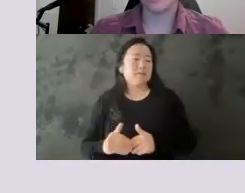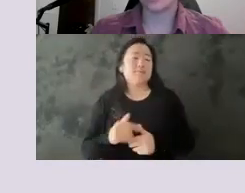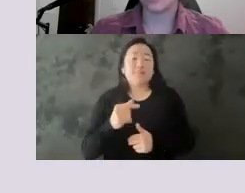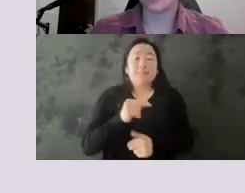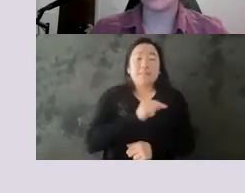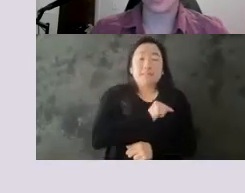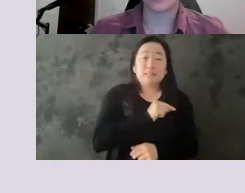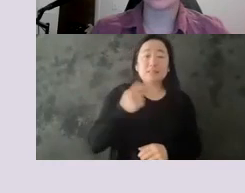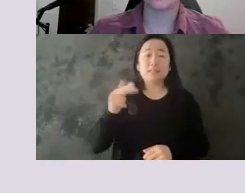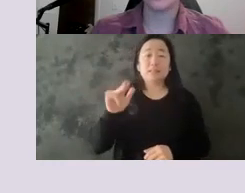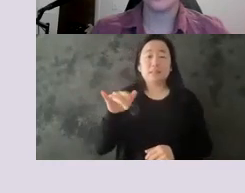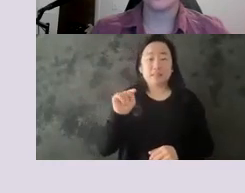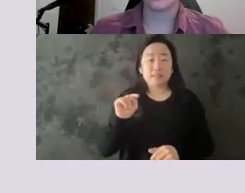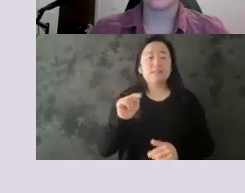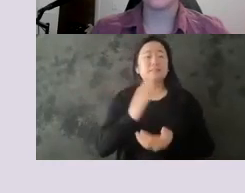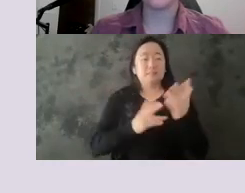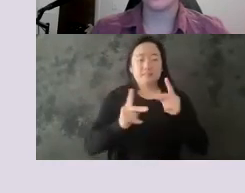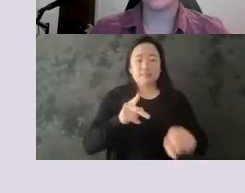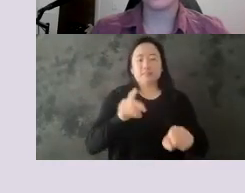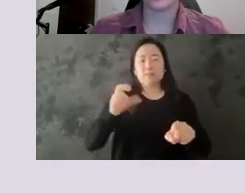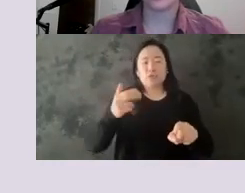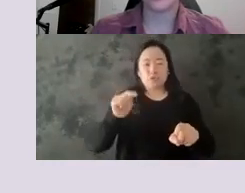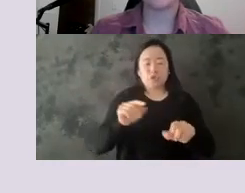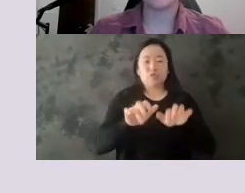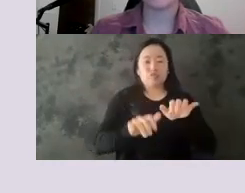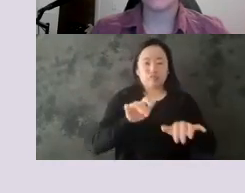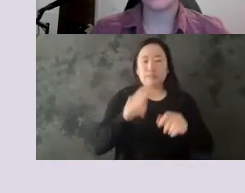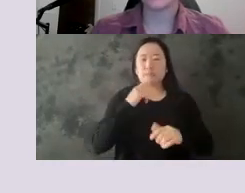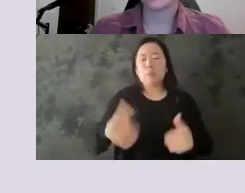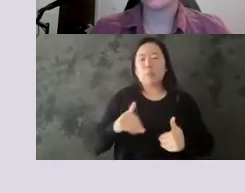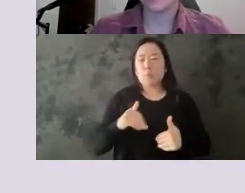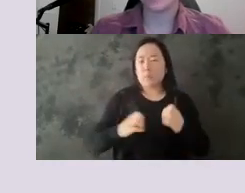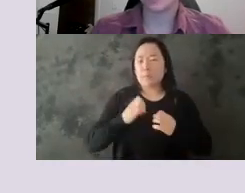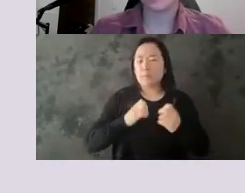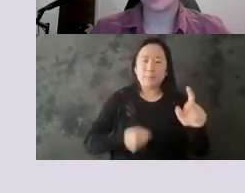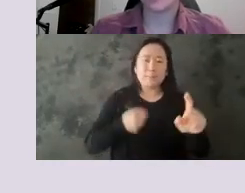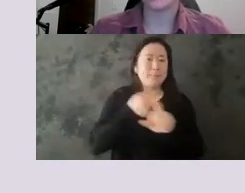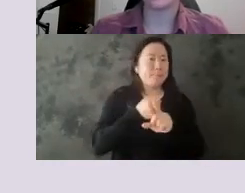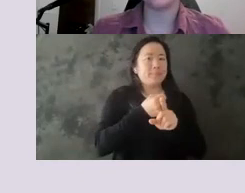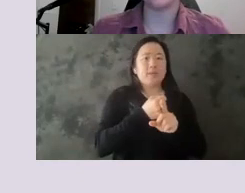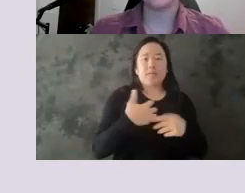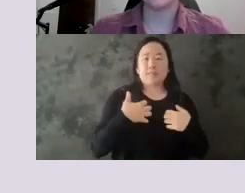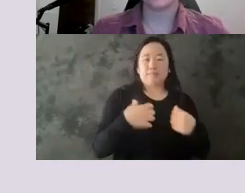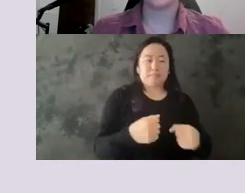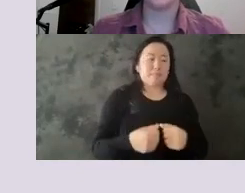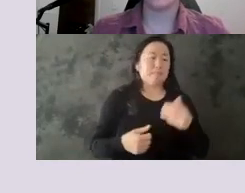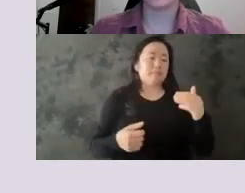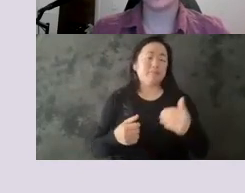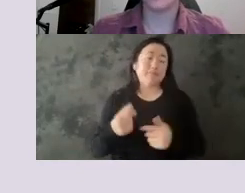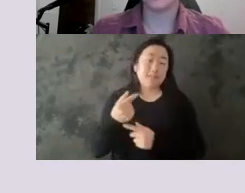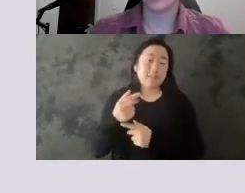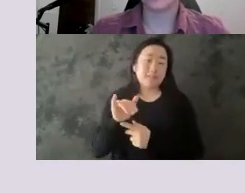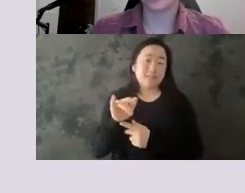significant emotion that's impacted their healing journey. And sometimes guilt can really play into how do we